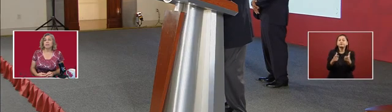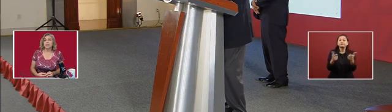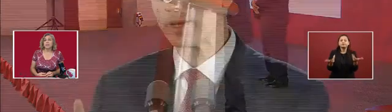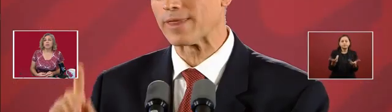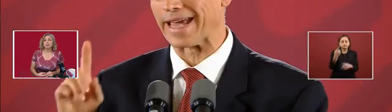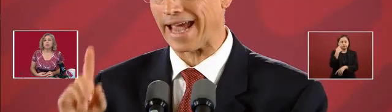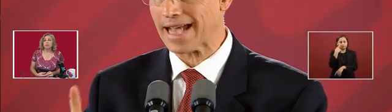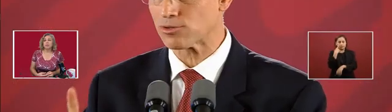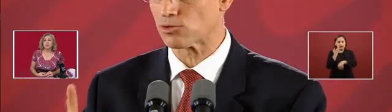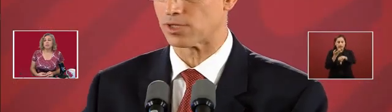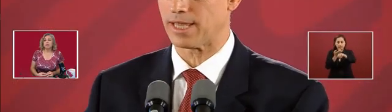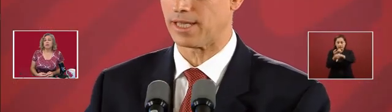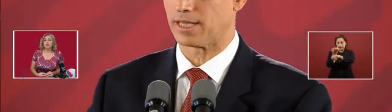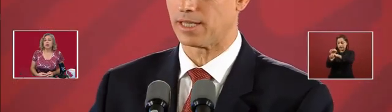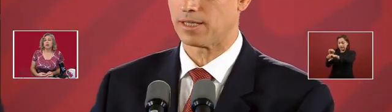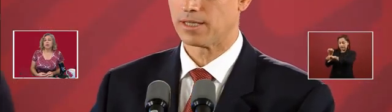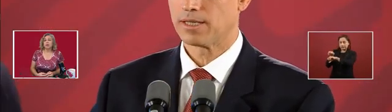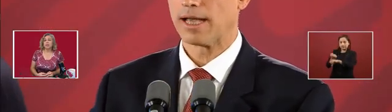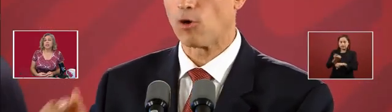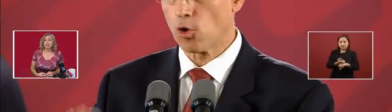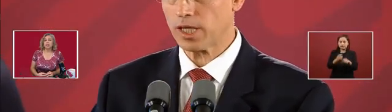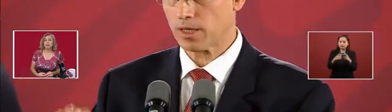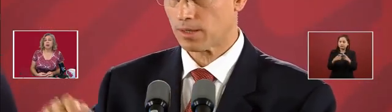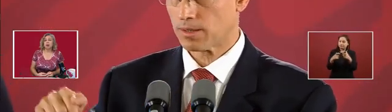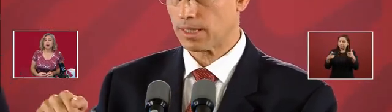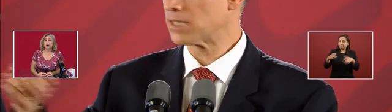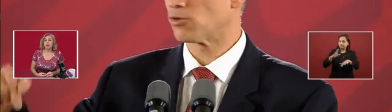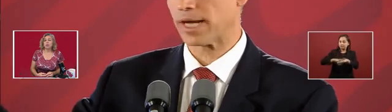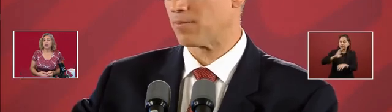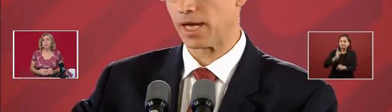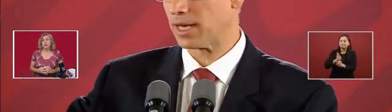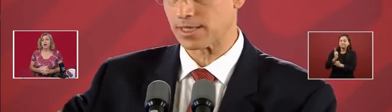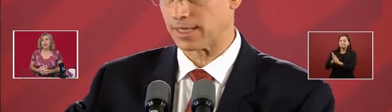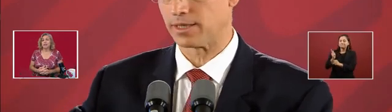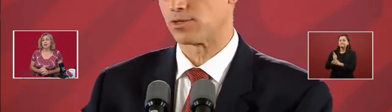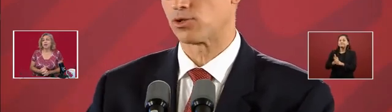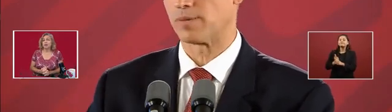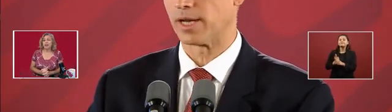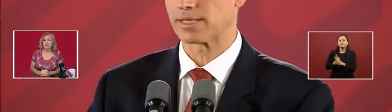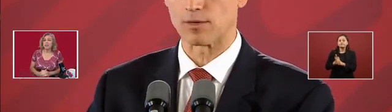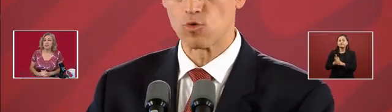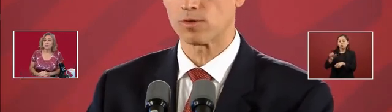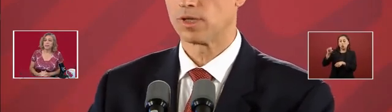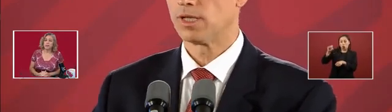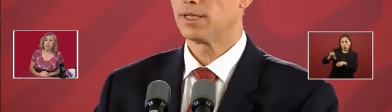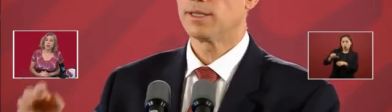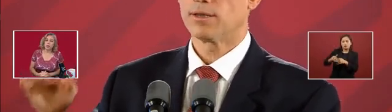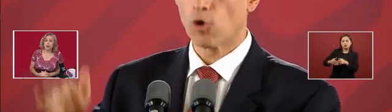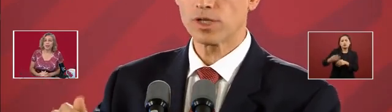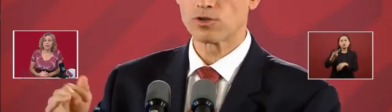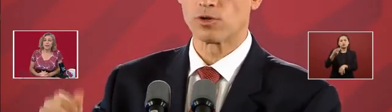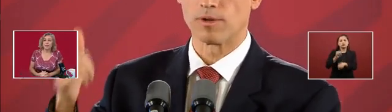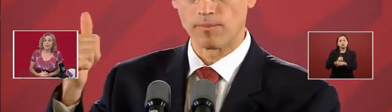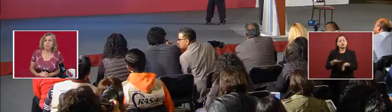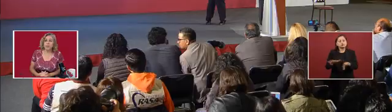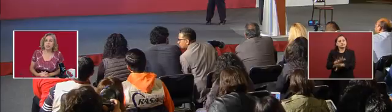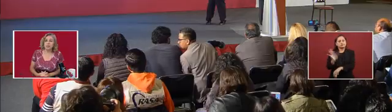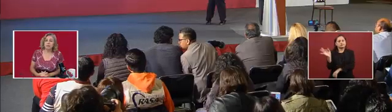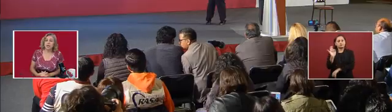just don't know the number exactly because it's not measurable. But what is helping us a lot is to know